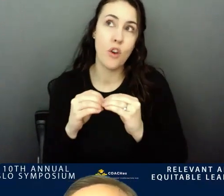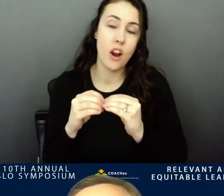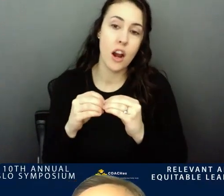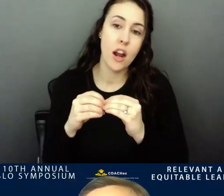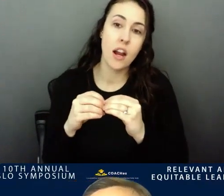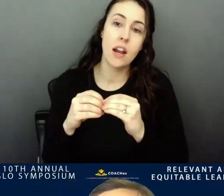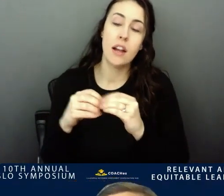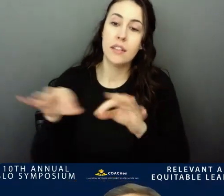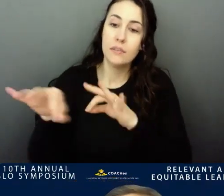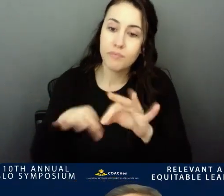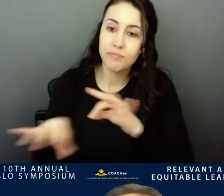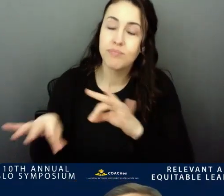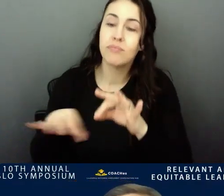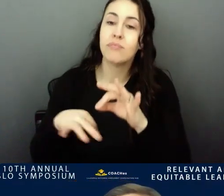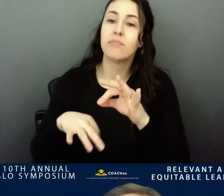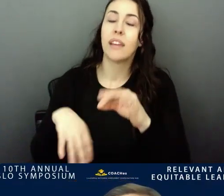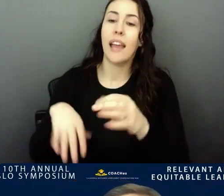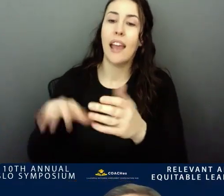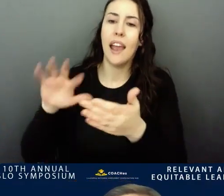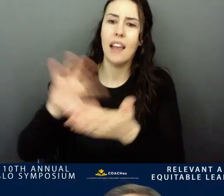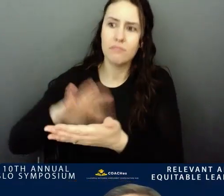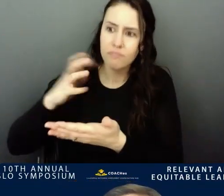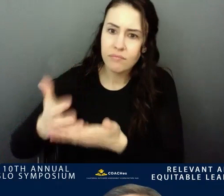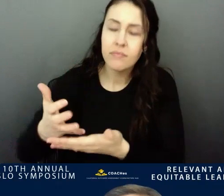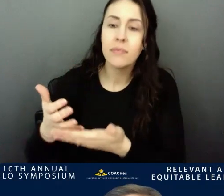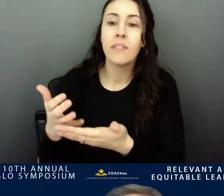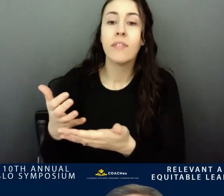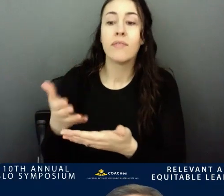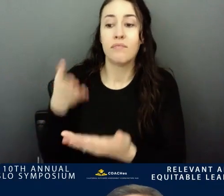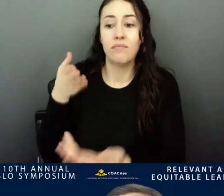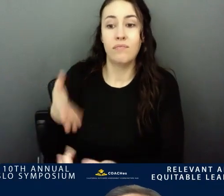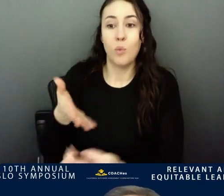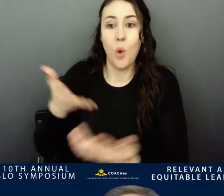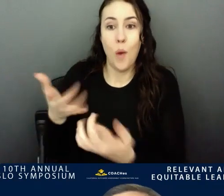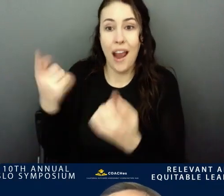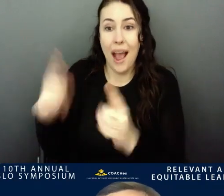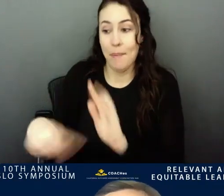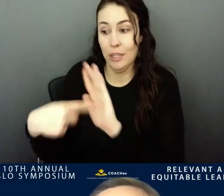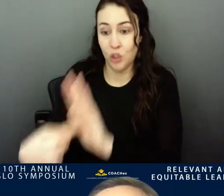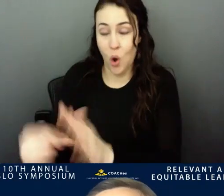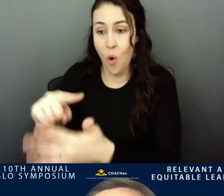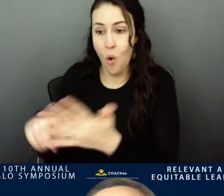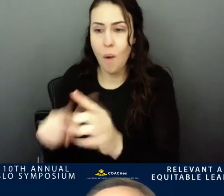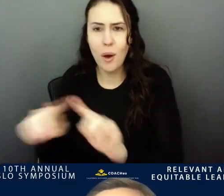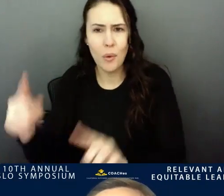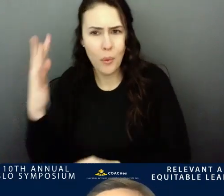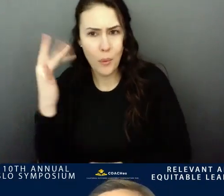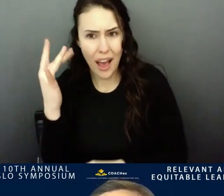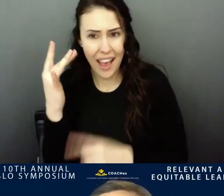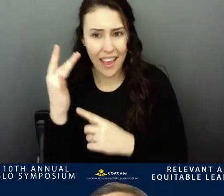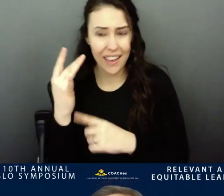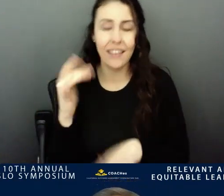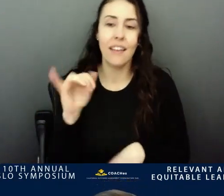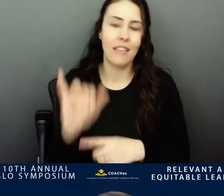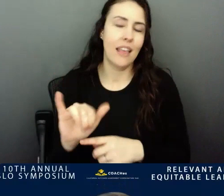and quantitative in nature, and you can say, well, here's what happened, but we don't know why. Why is a much harder question to answer.